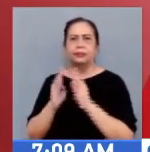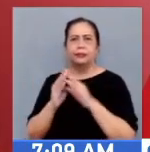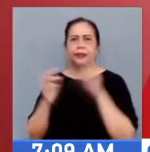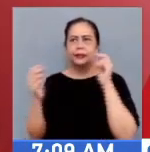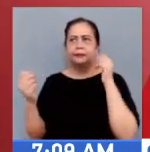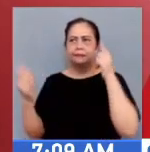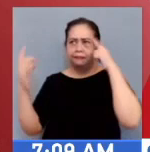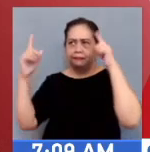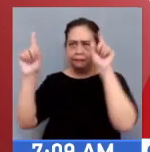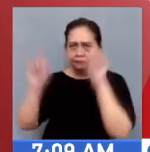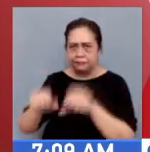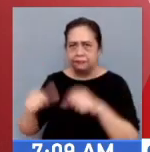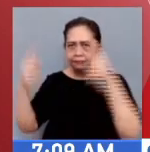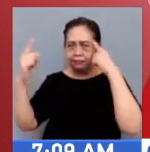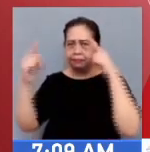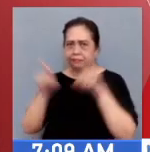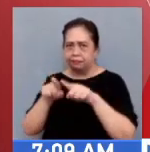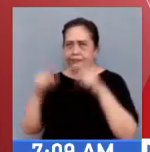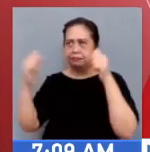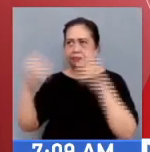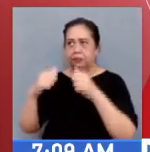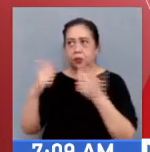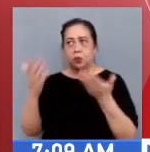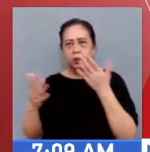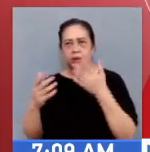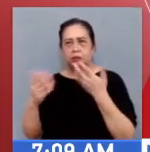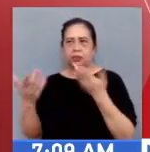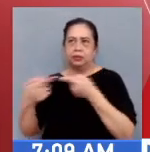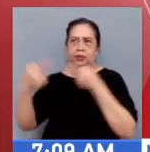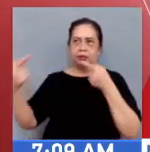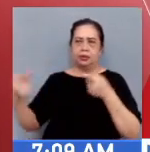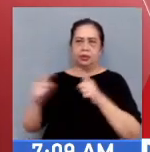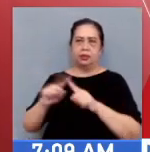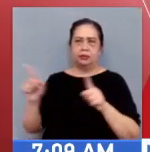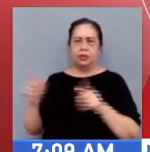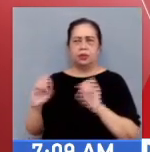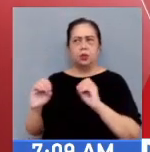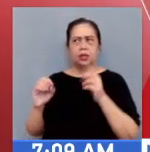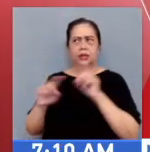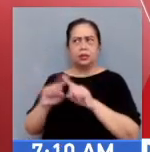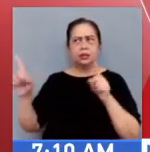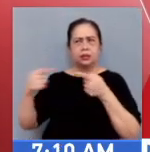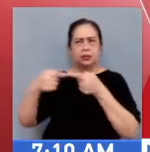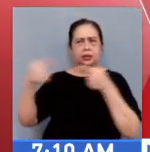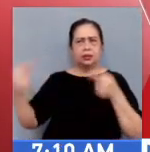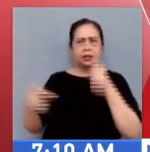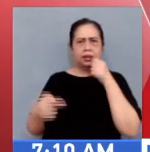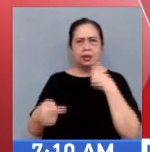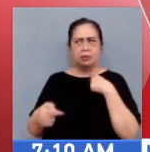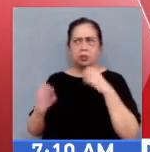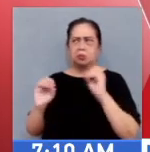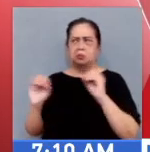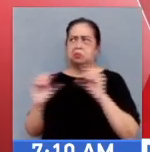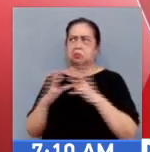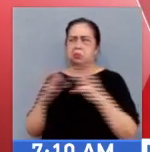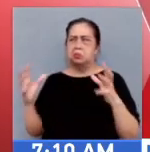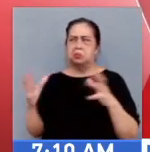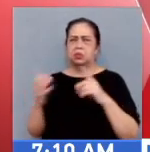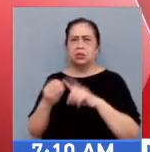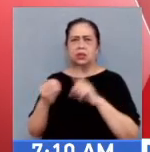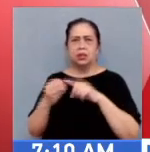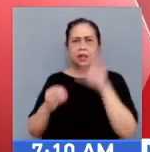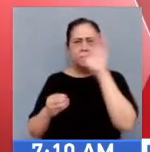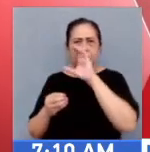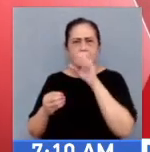and where we might have differences. Although wala ako nakitang differences kahapon, if at all, it will be in fine details, no?